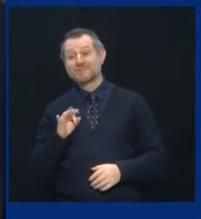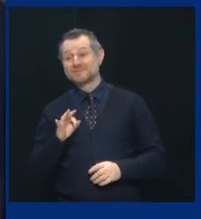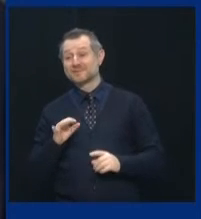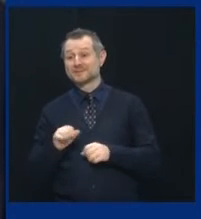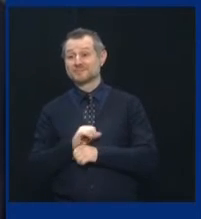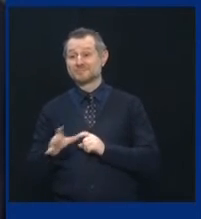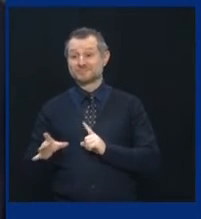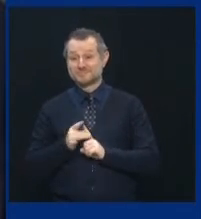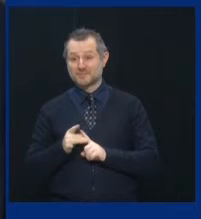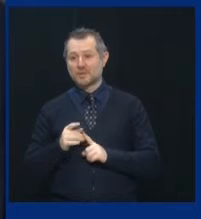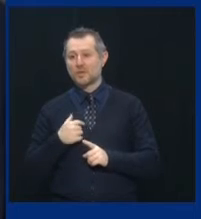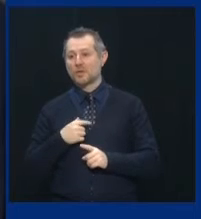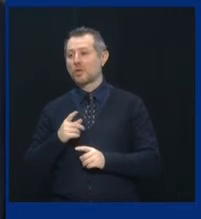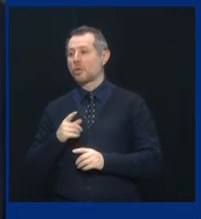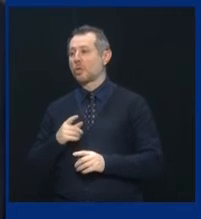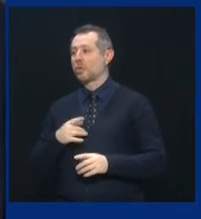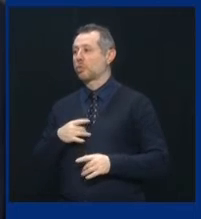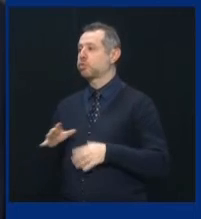the infection,